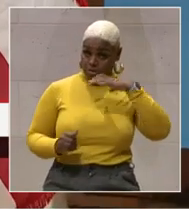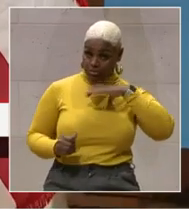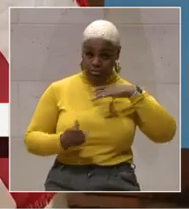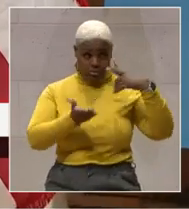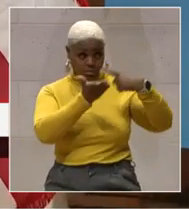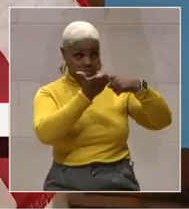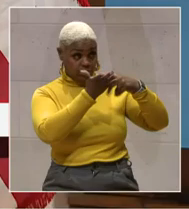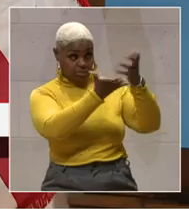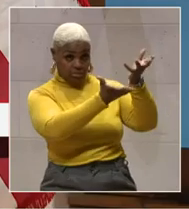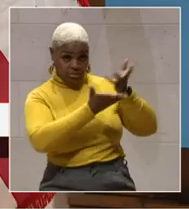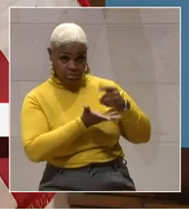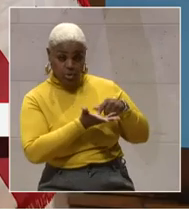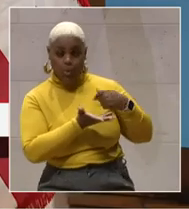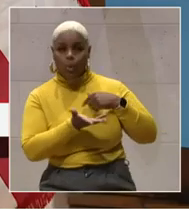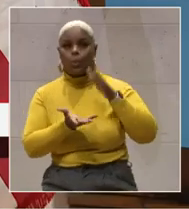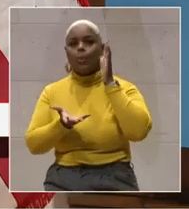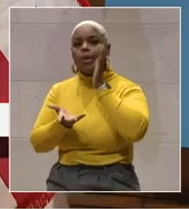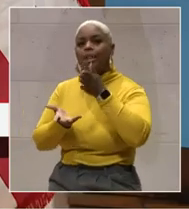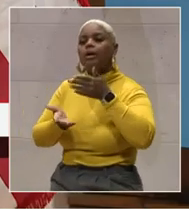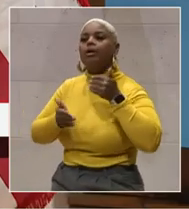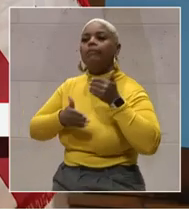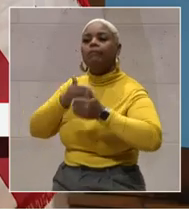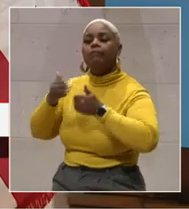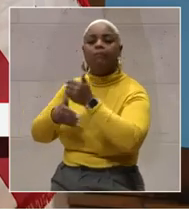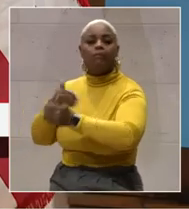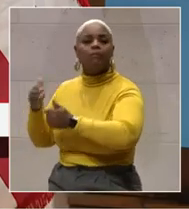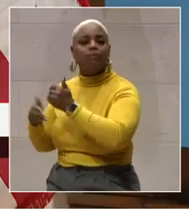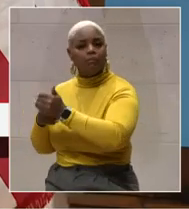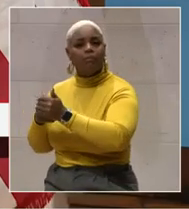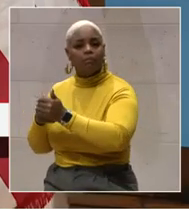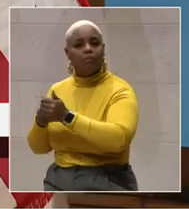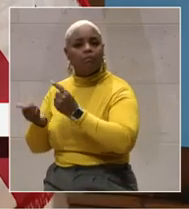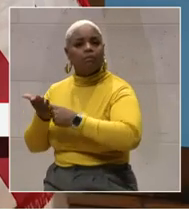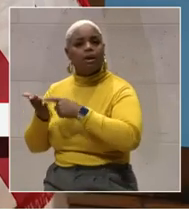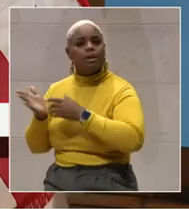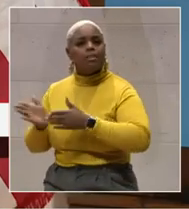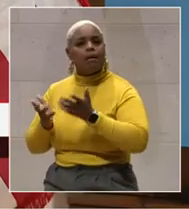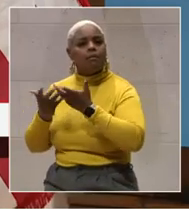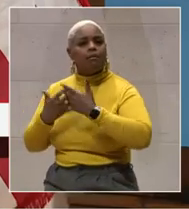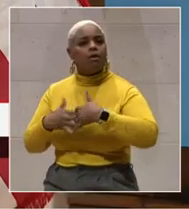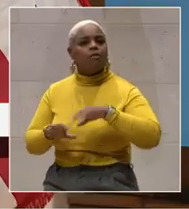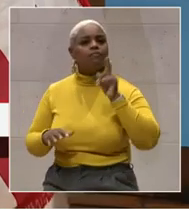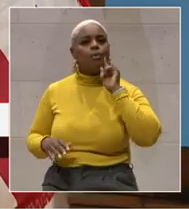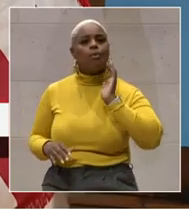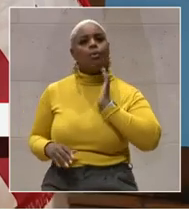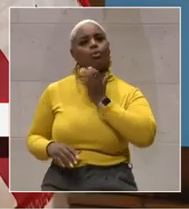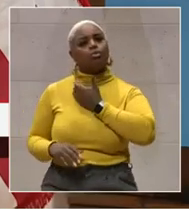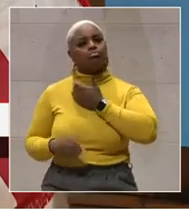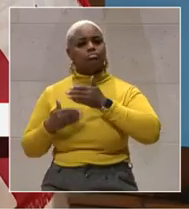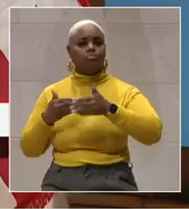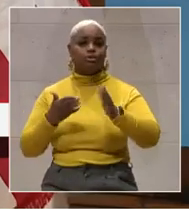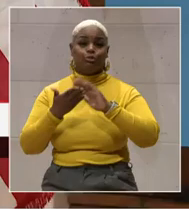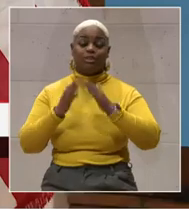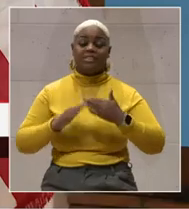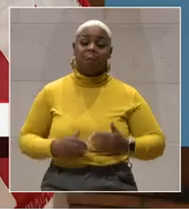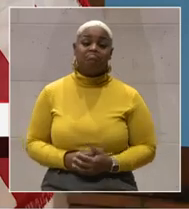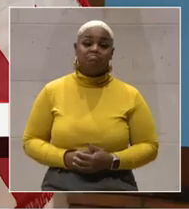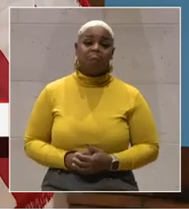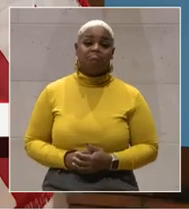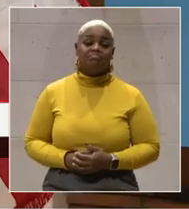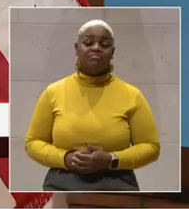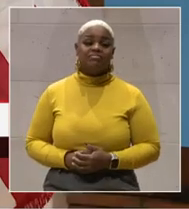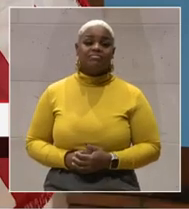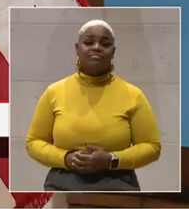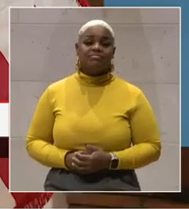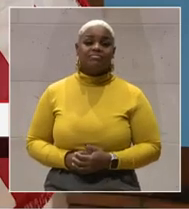way as we roll out these plans for our communities. Nina showed, the 3 outcomes